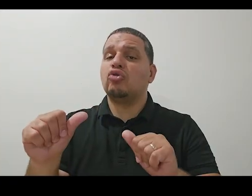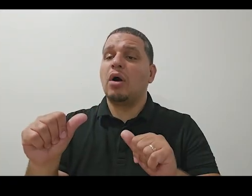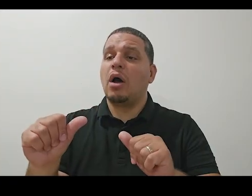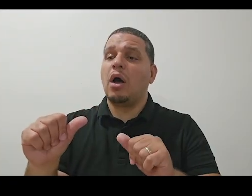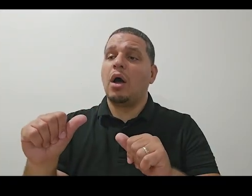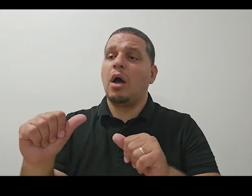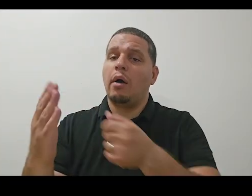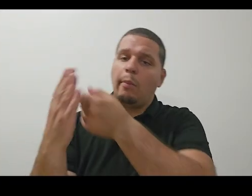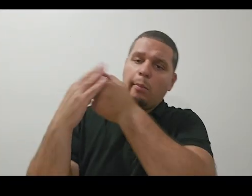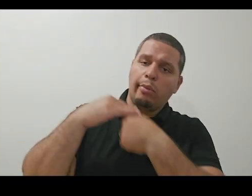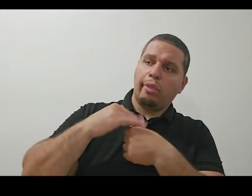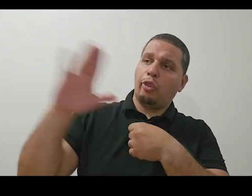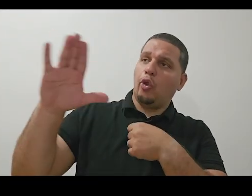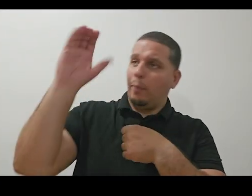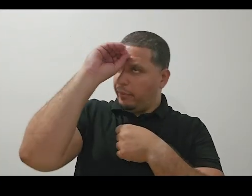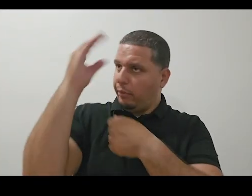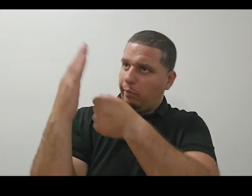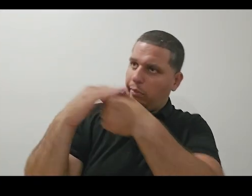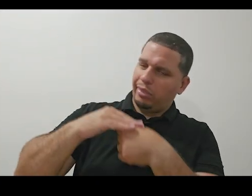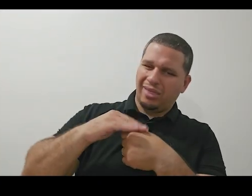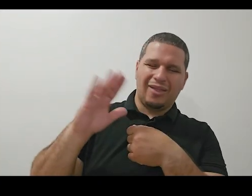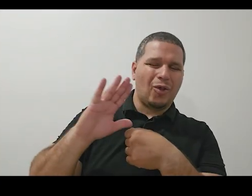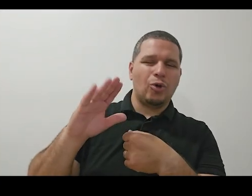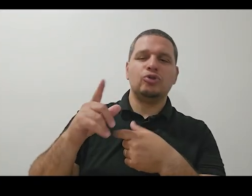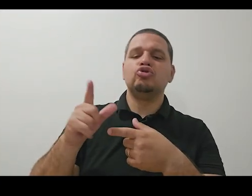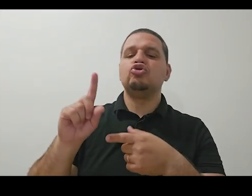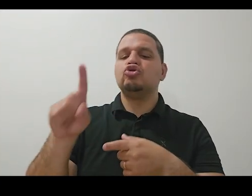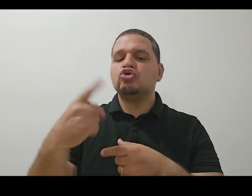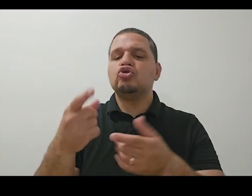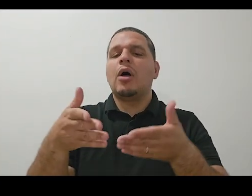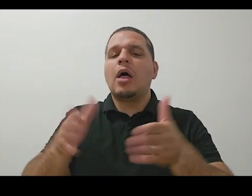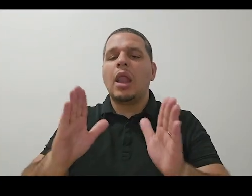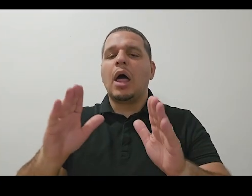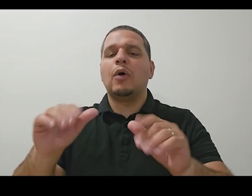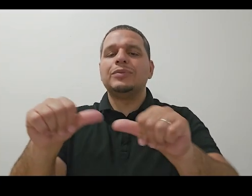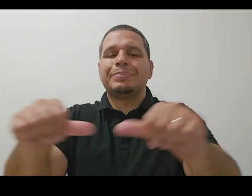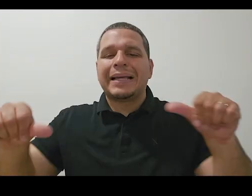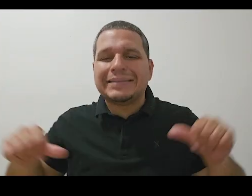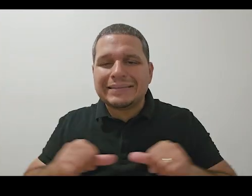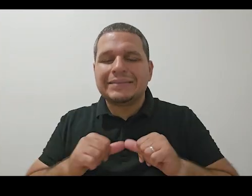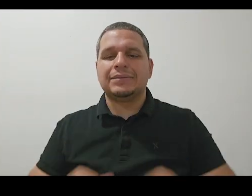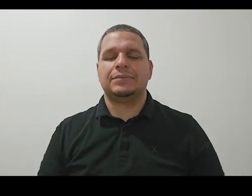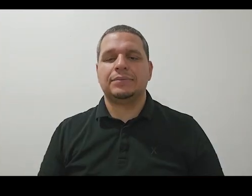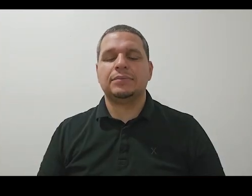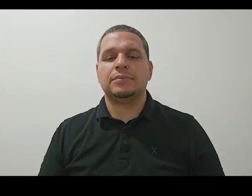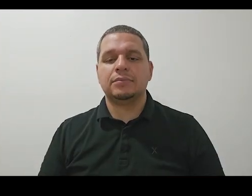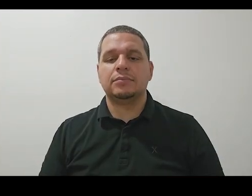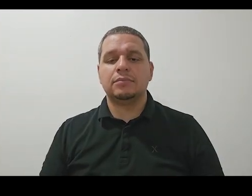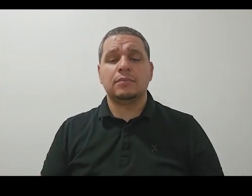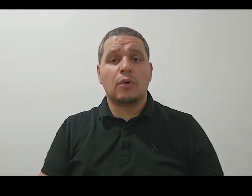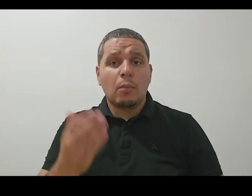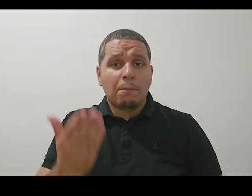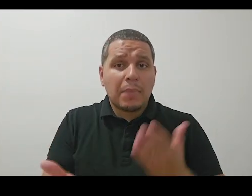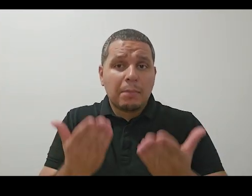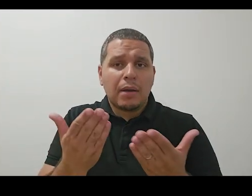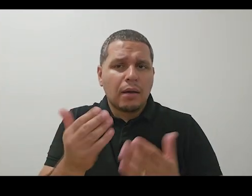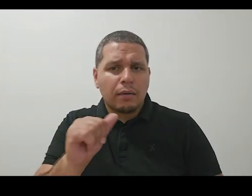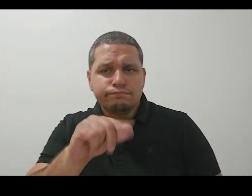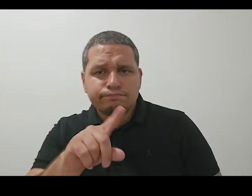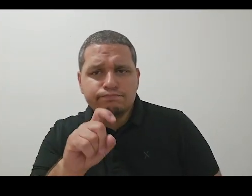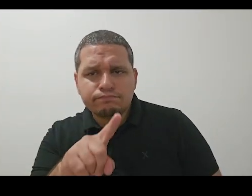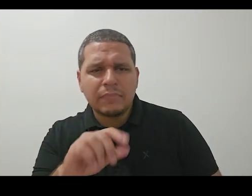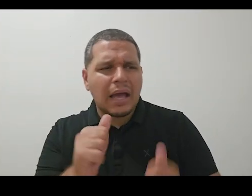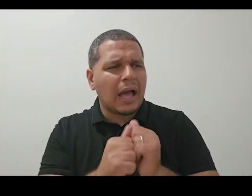not try to impose their own opinions on them, just allowing that space. And then even following it up with